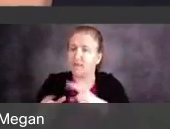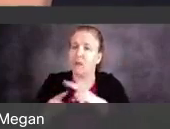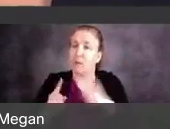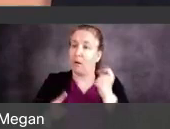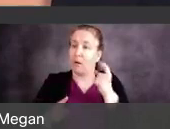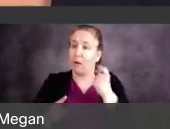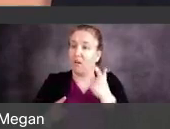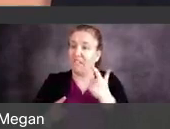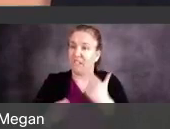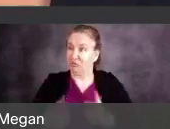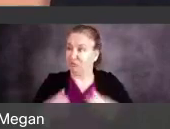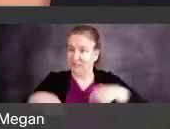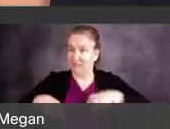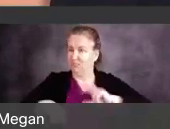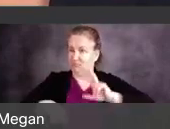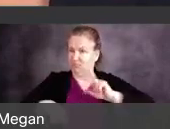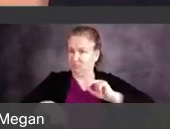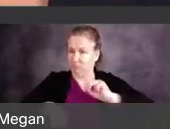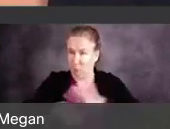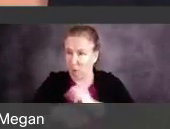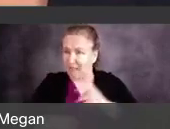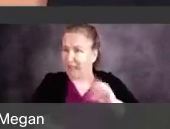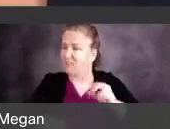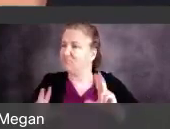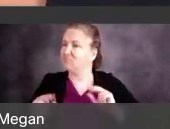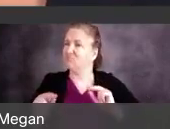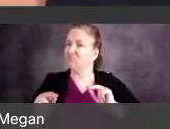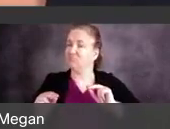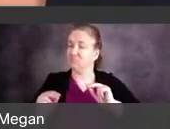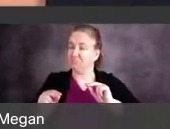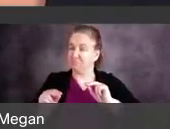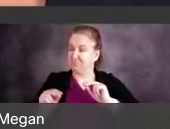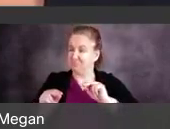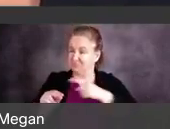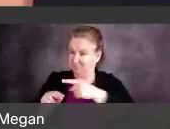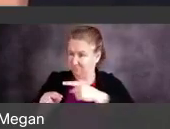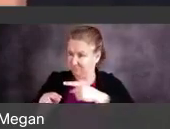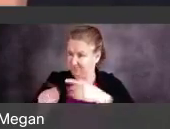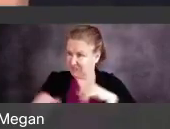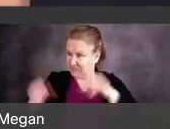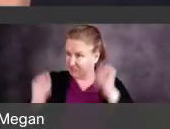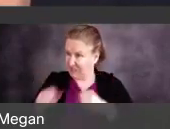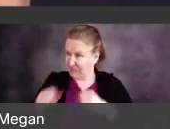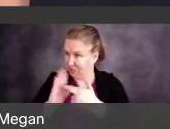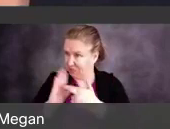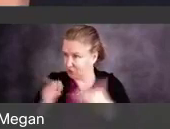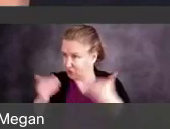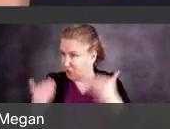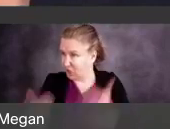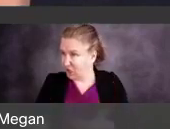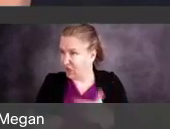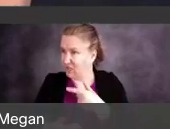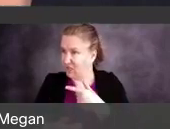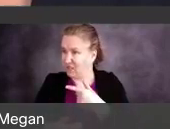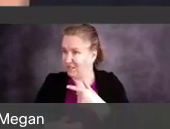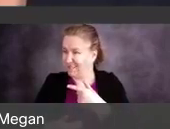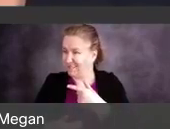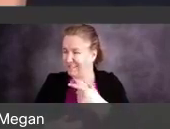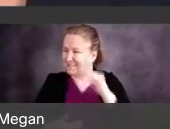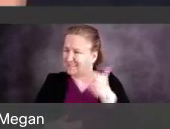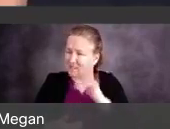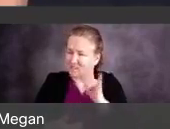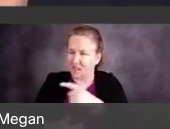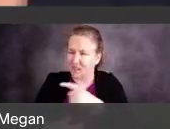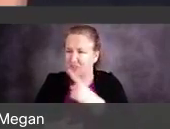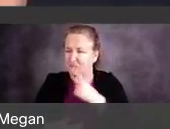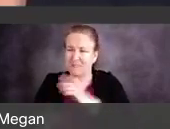not residents or workers in the county, are they still able to register technically, even though it sounds like you